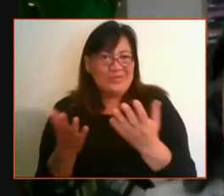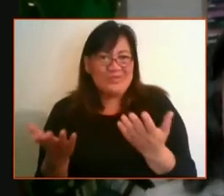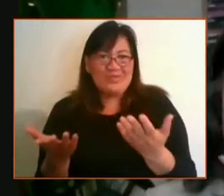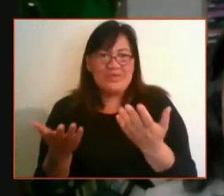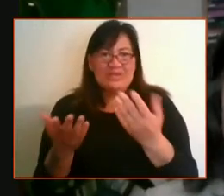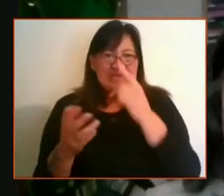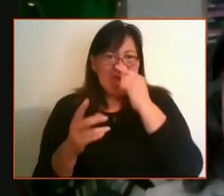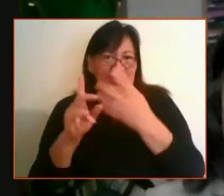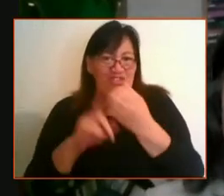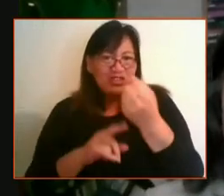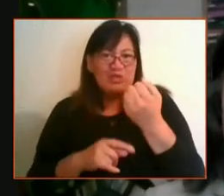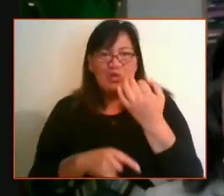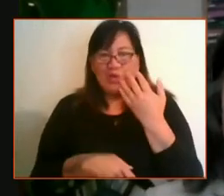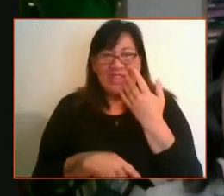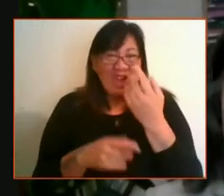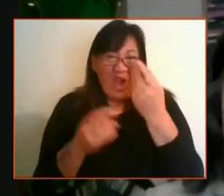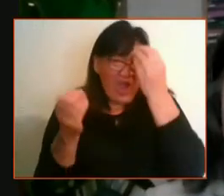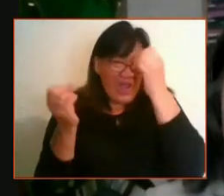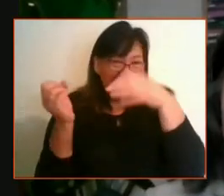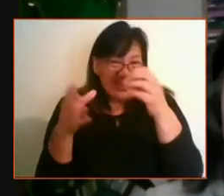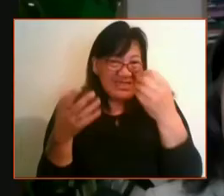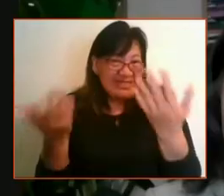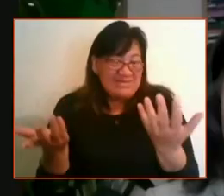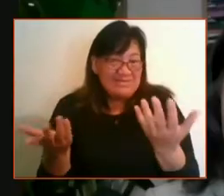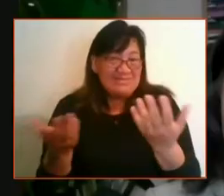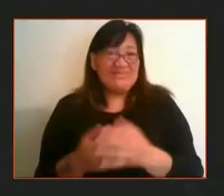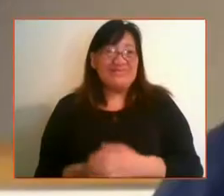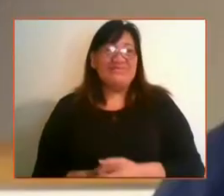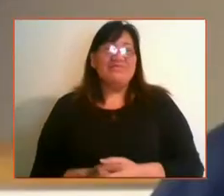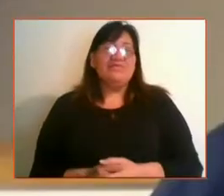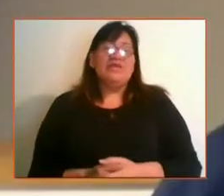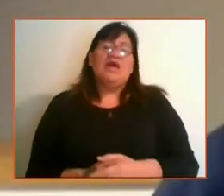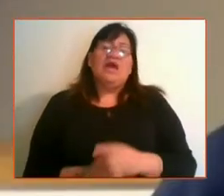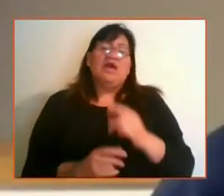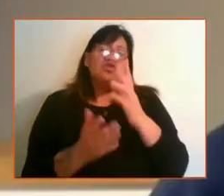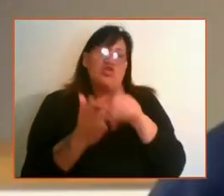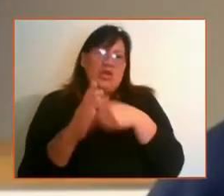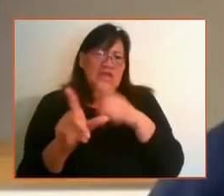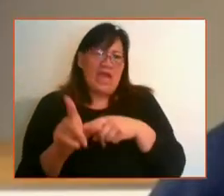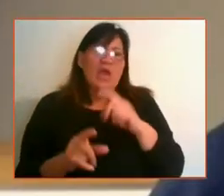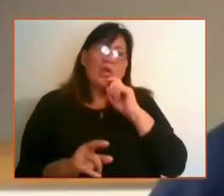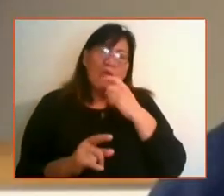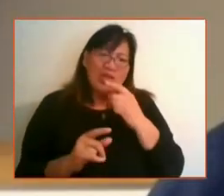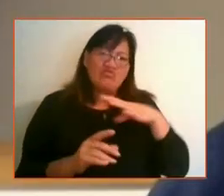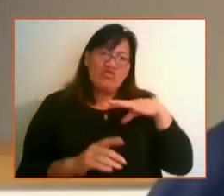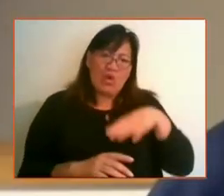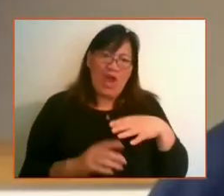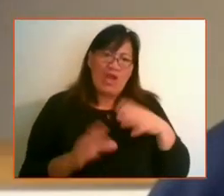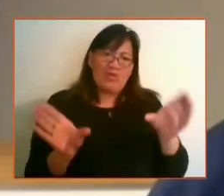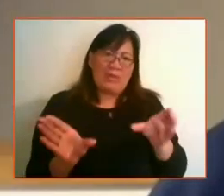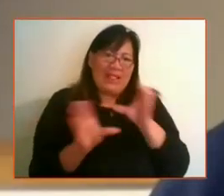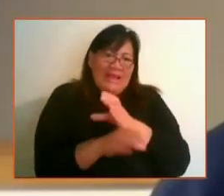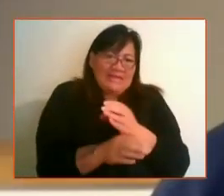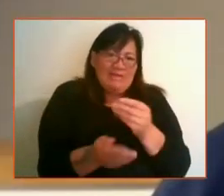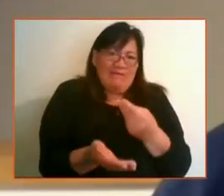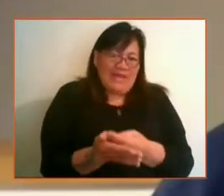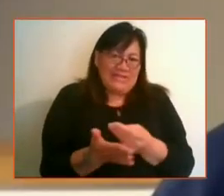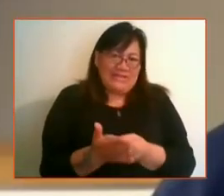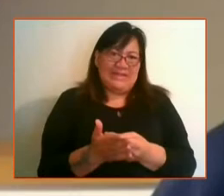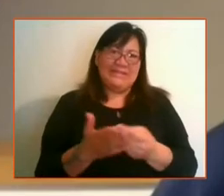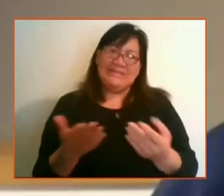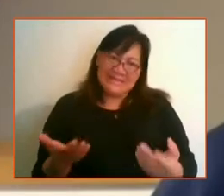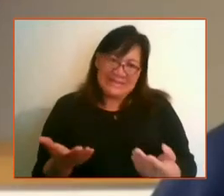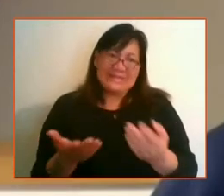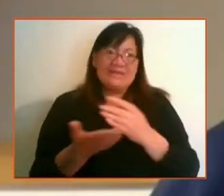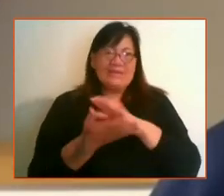achieved? Any goals? It's going to require replacement for that funding. That is then going to require actually